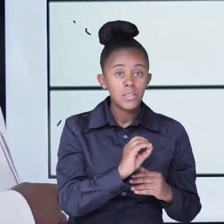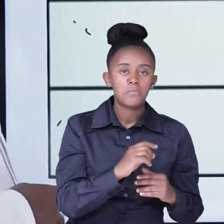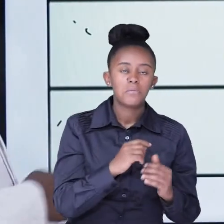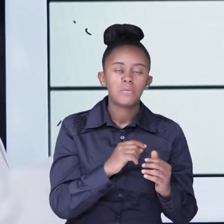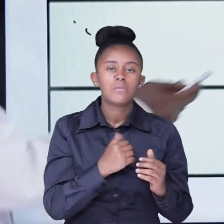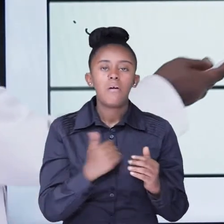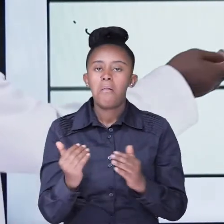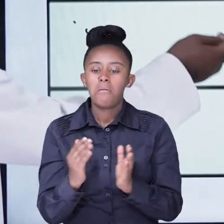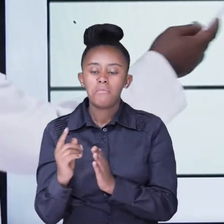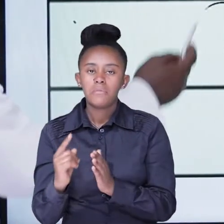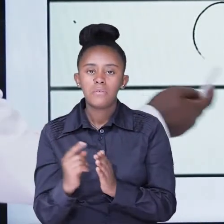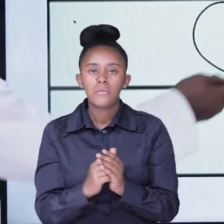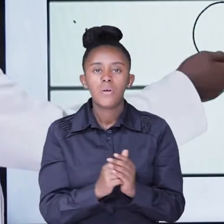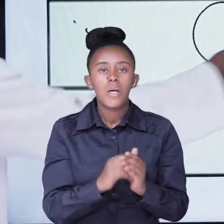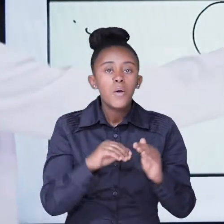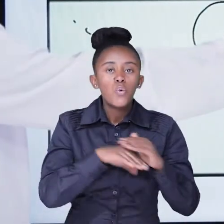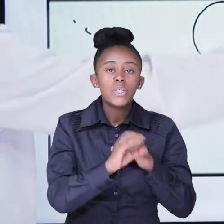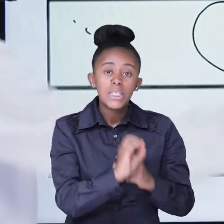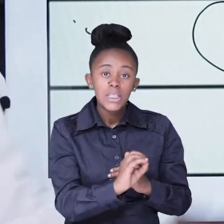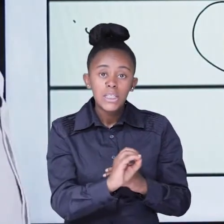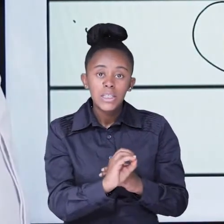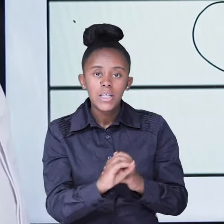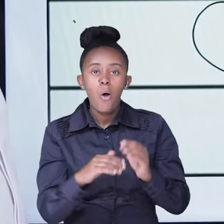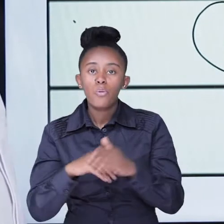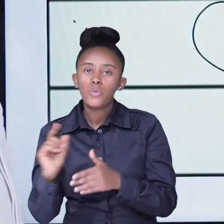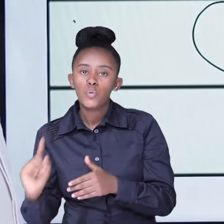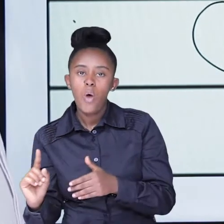here. At input is 0, the output is 1.